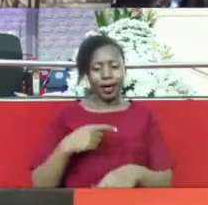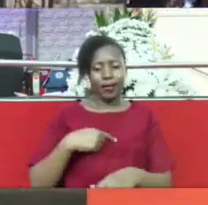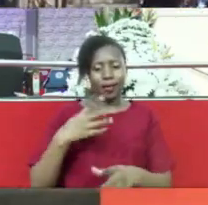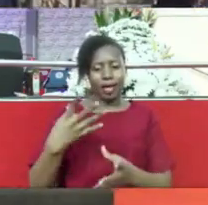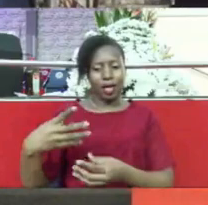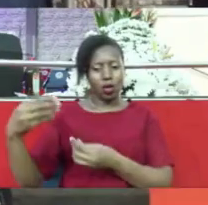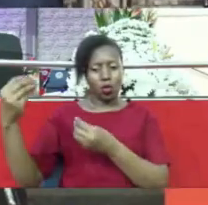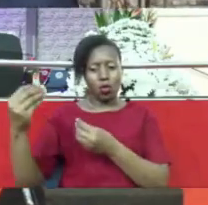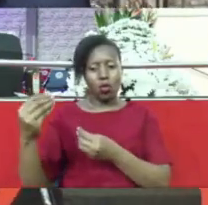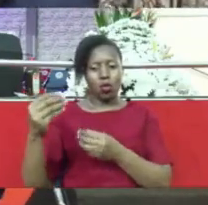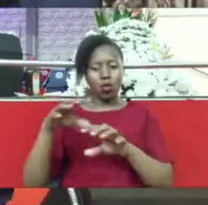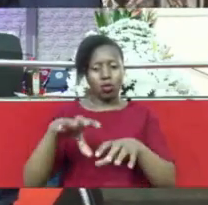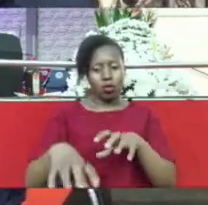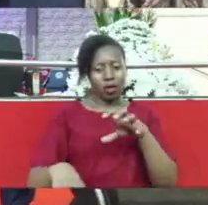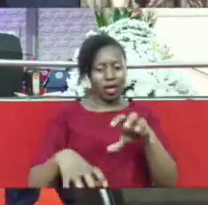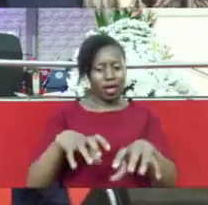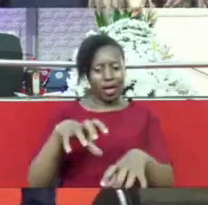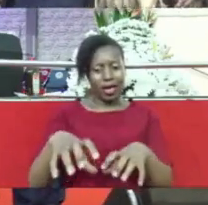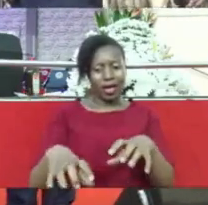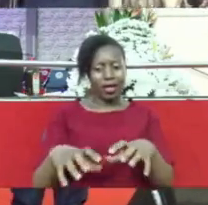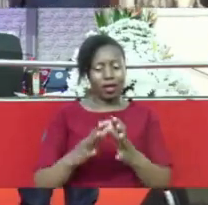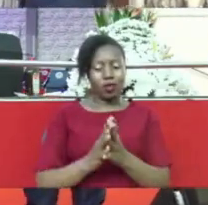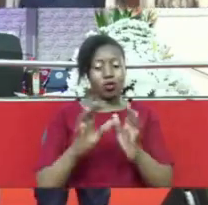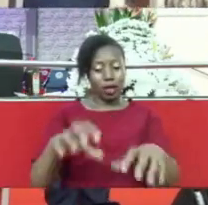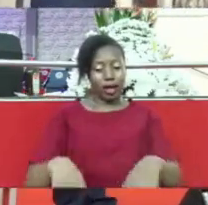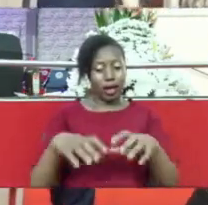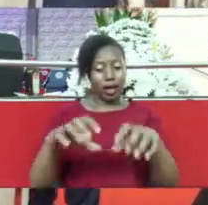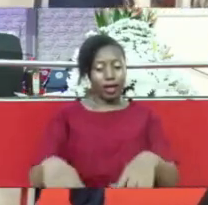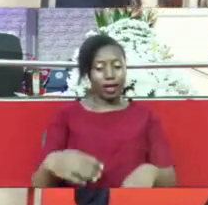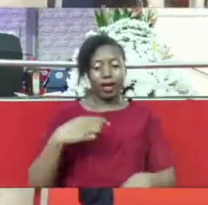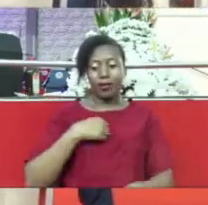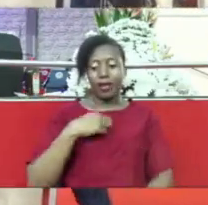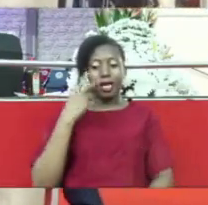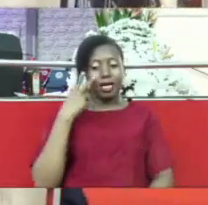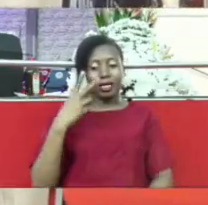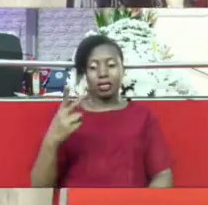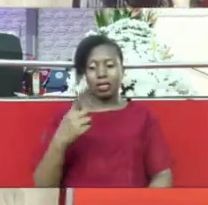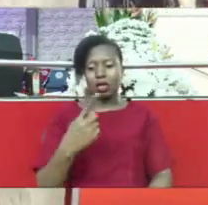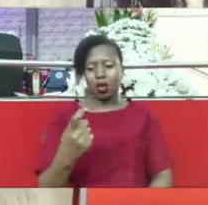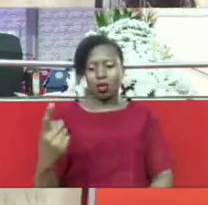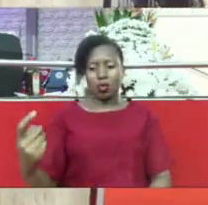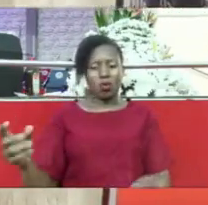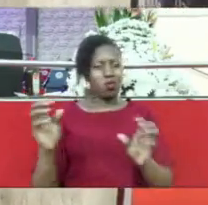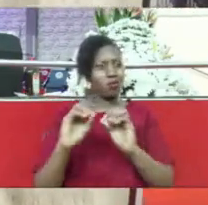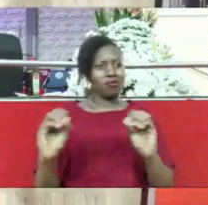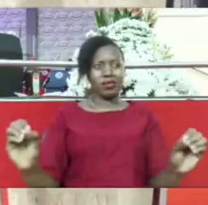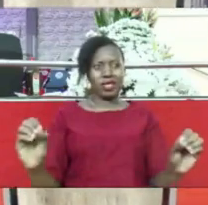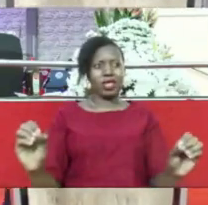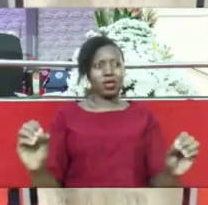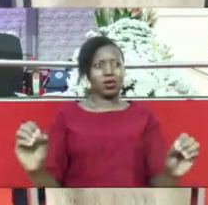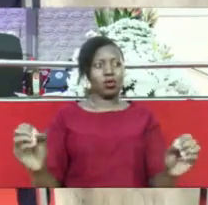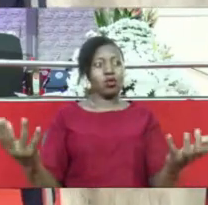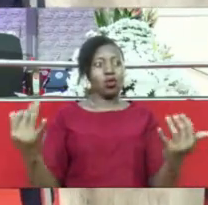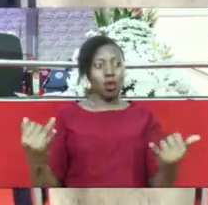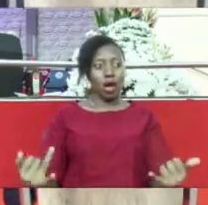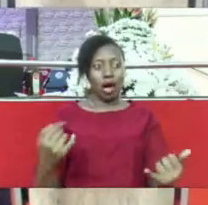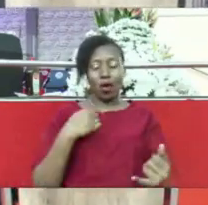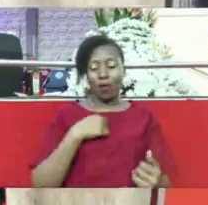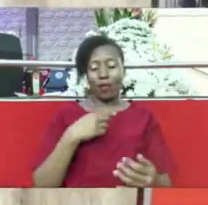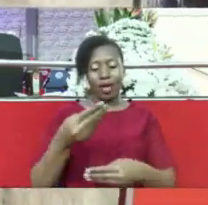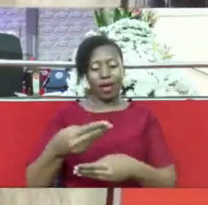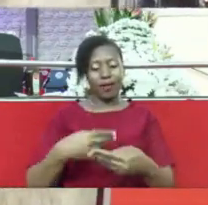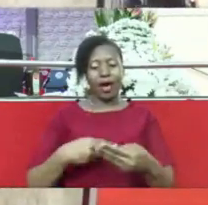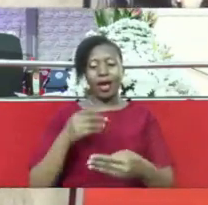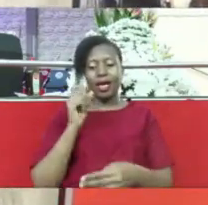didn't see any worm. Singeona mdudu yoyote. And therefore I didn't buy any insecticide, I didn't do anything. Na singeweza kununua dawa yoyote